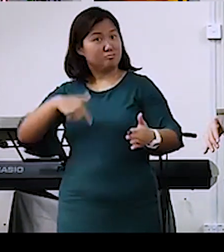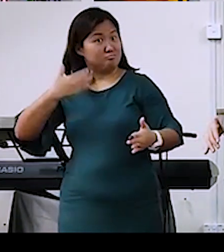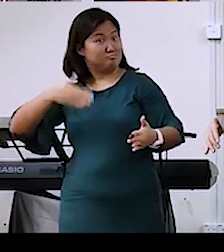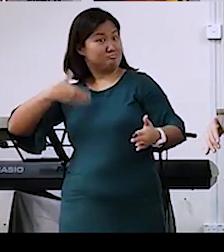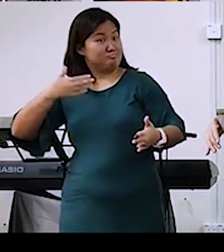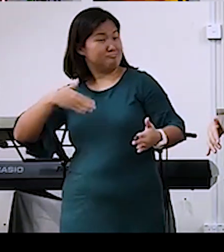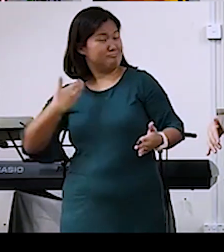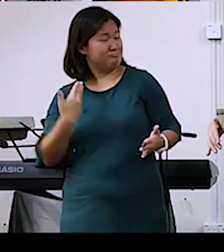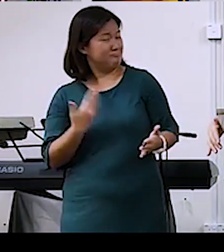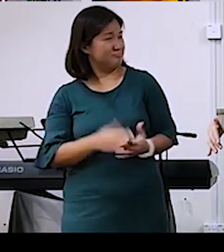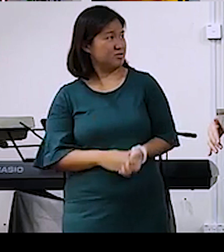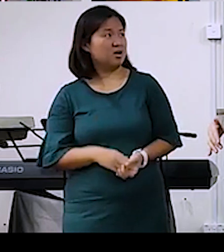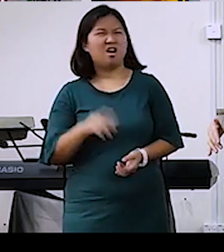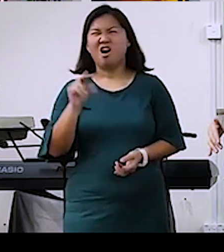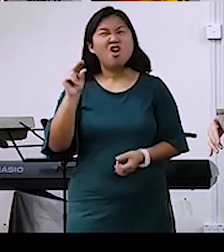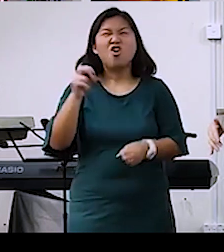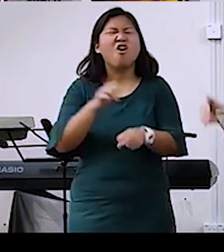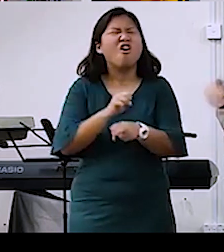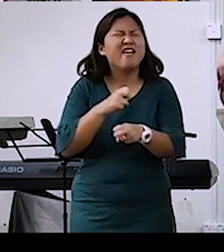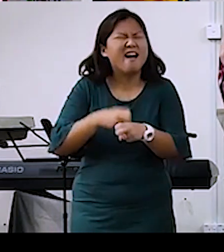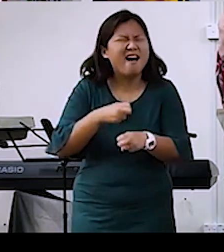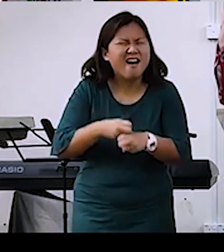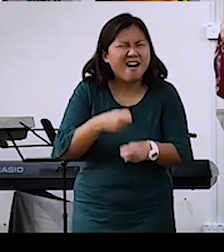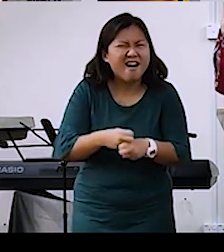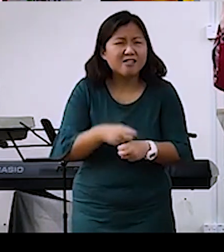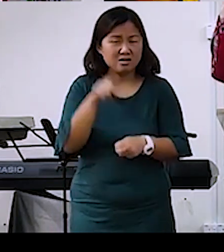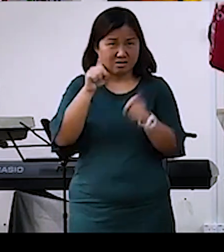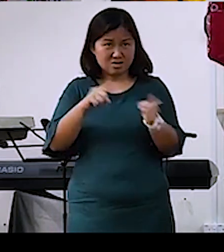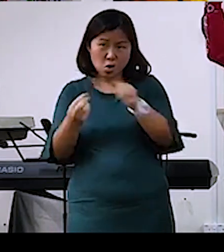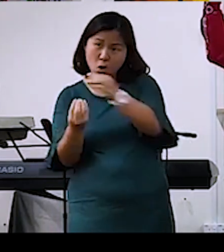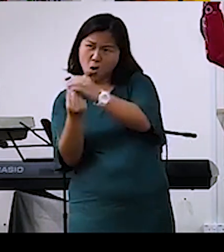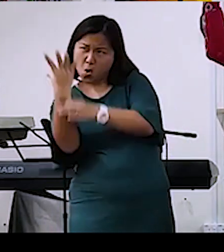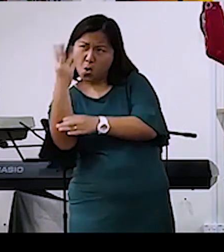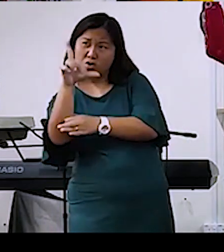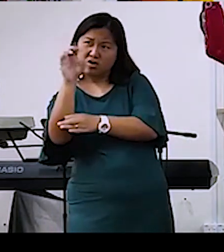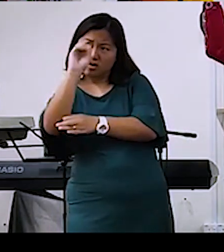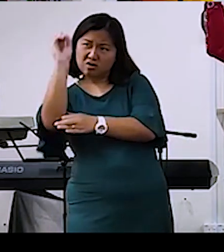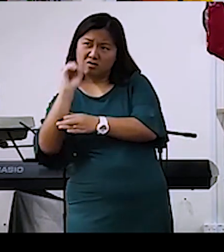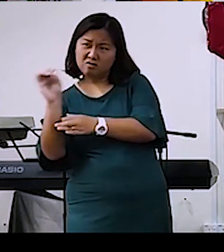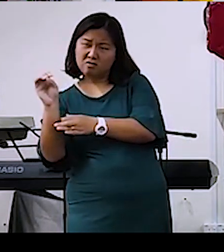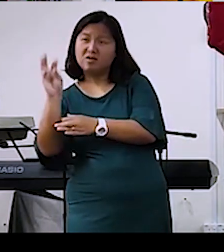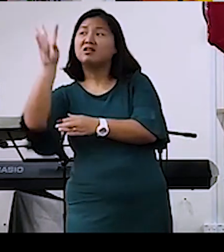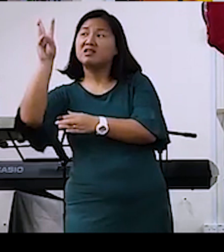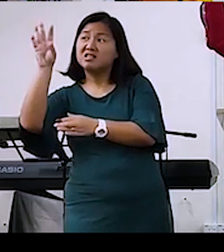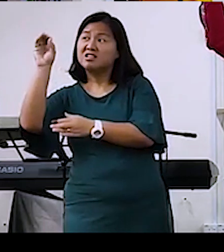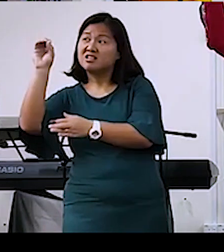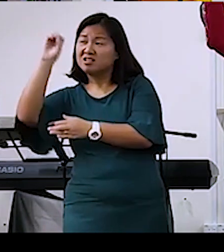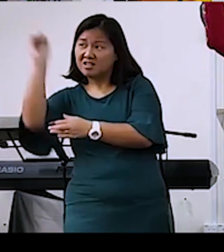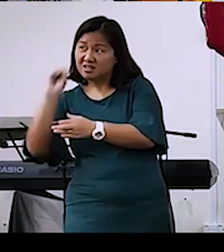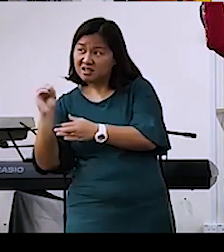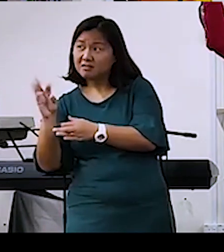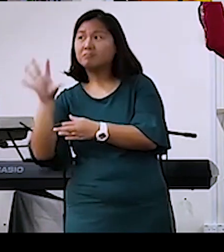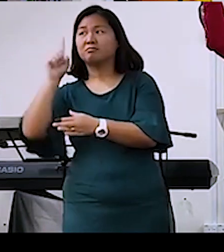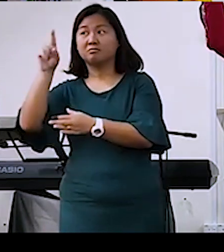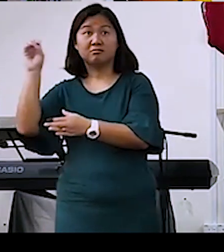a servant of God is not a chore. Trust me. As you grow 30-fold, 60-fold, 100-fold in realizing the beauty